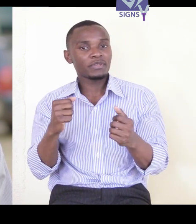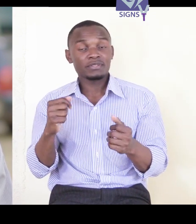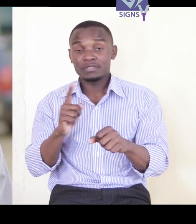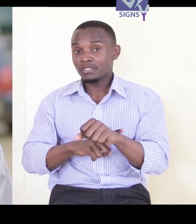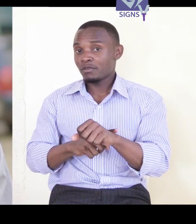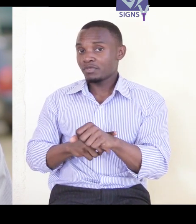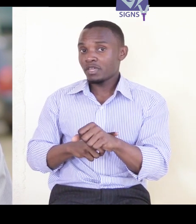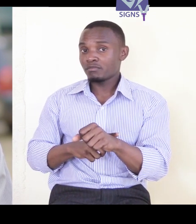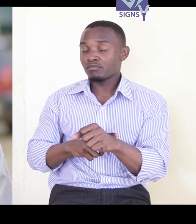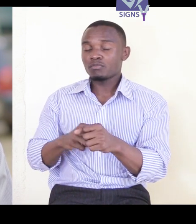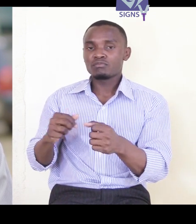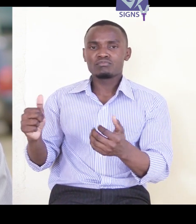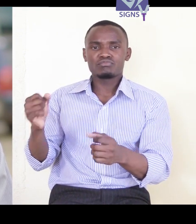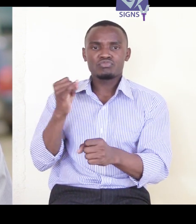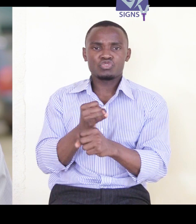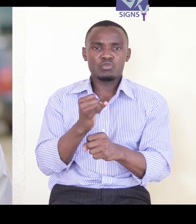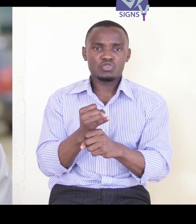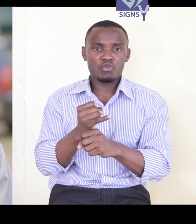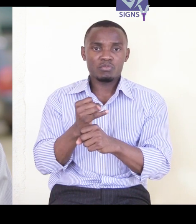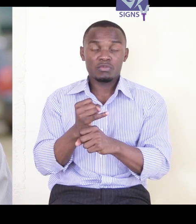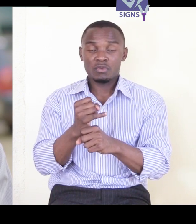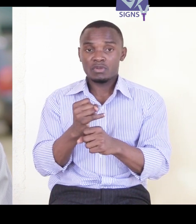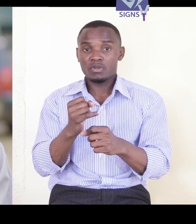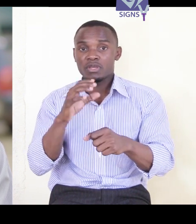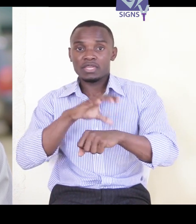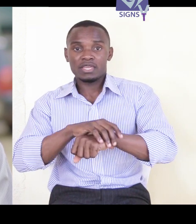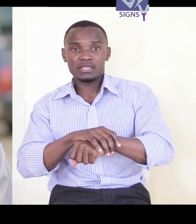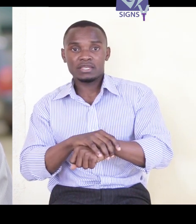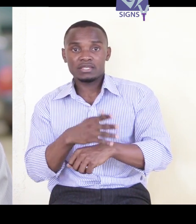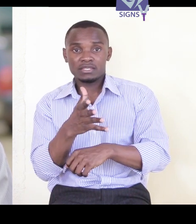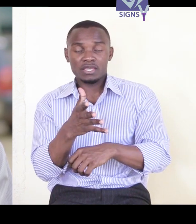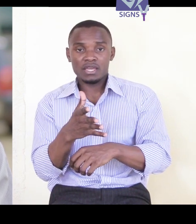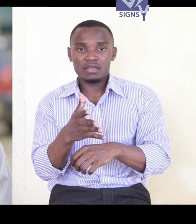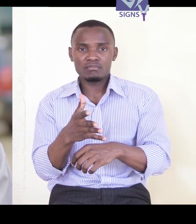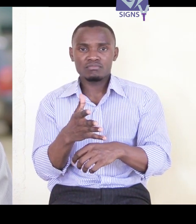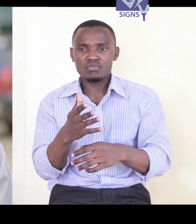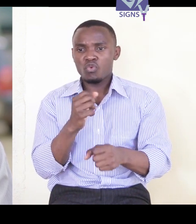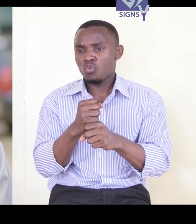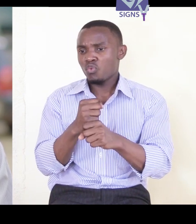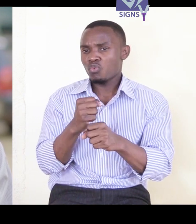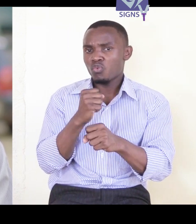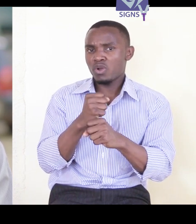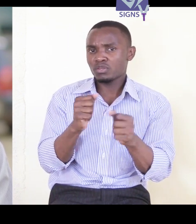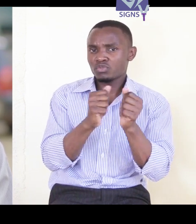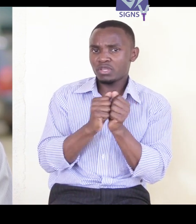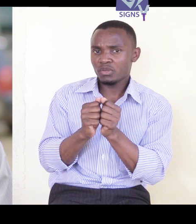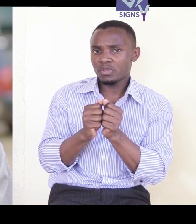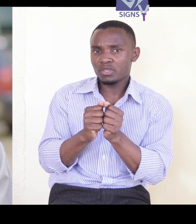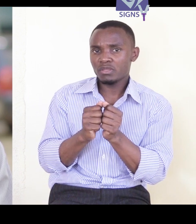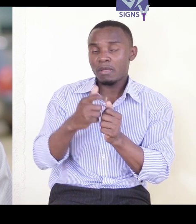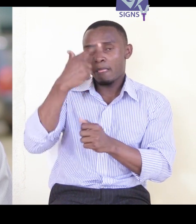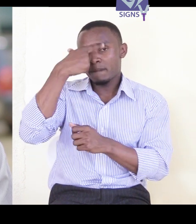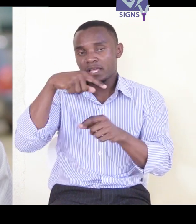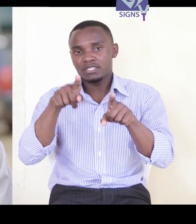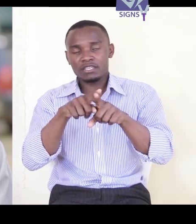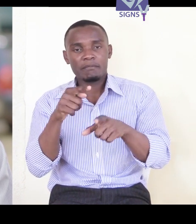was happy to be employed in an institution where I deal with learners who are visually impaired like myself. I